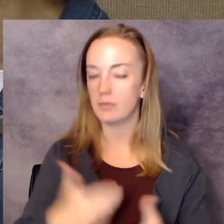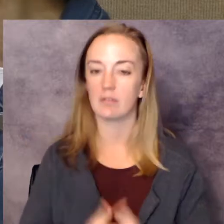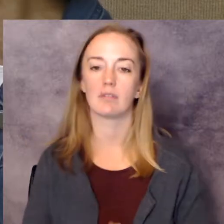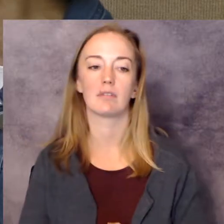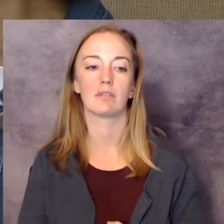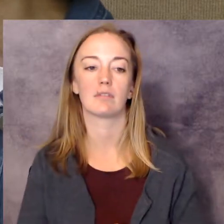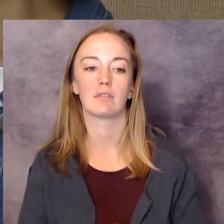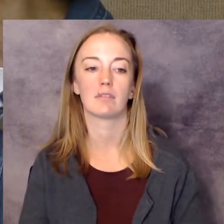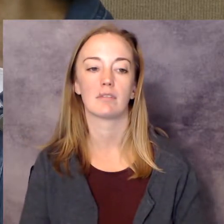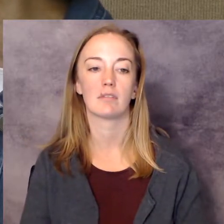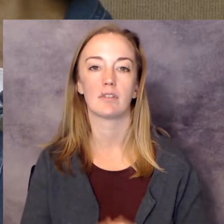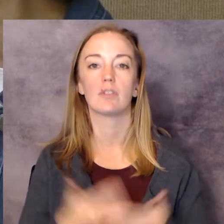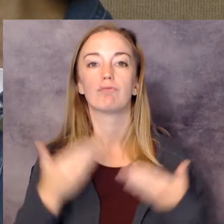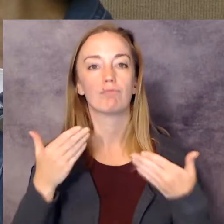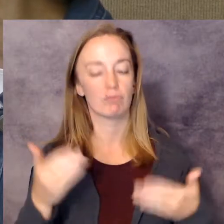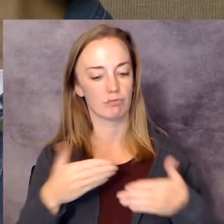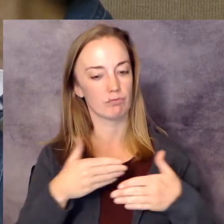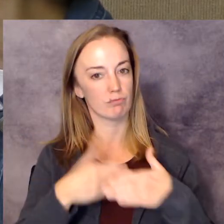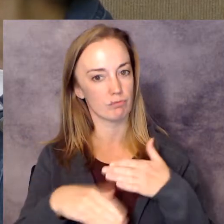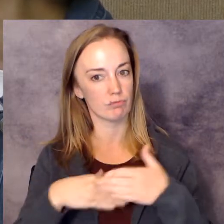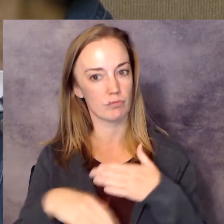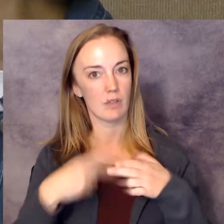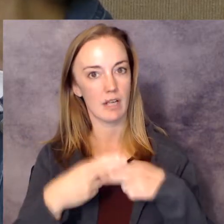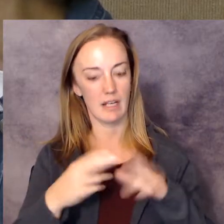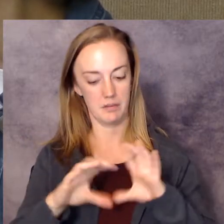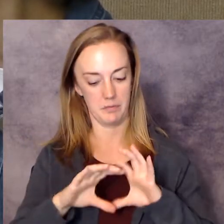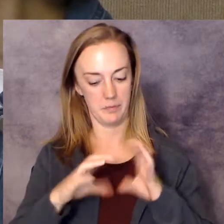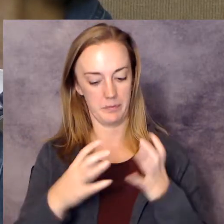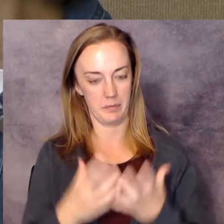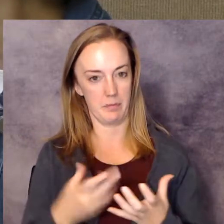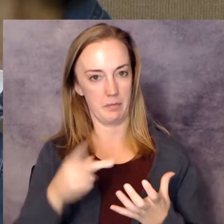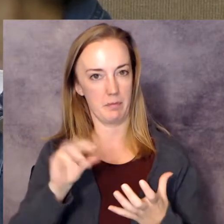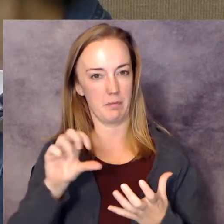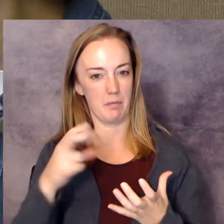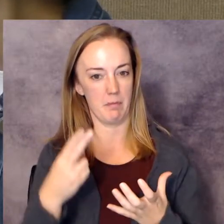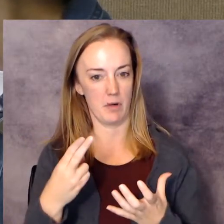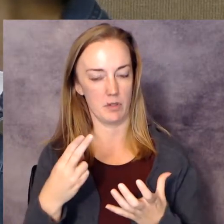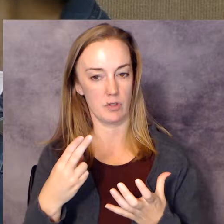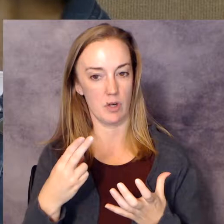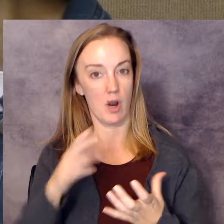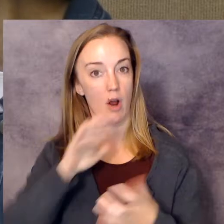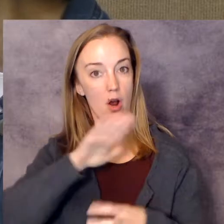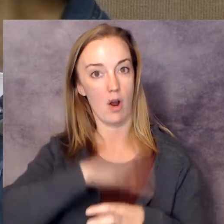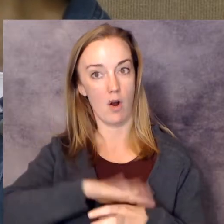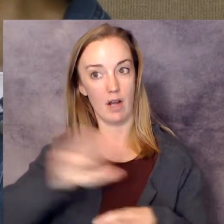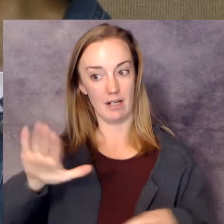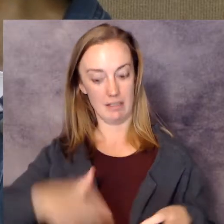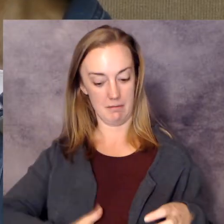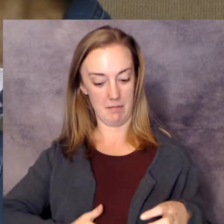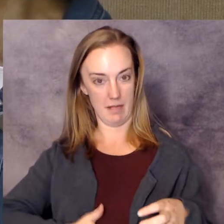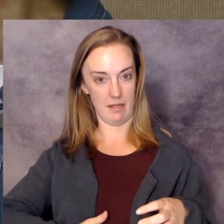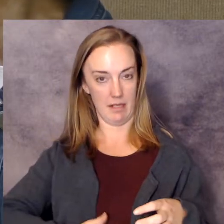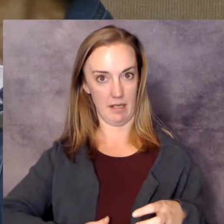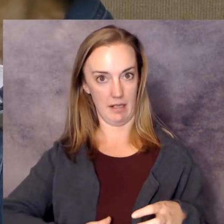Seahorse. And she laid her eggs into a pouch on Mr. Seahorse's belly.